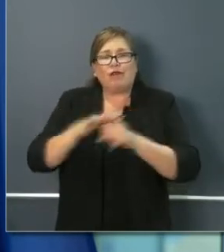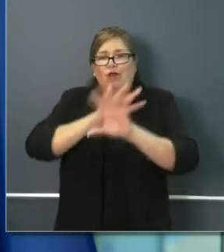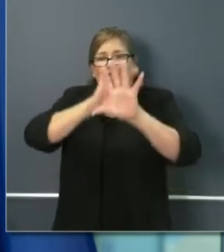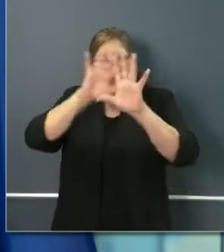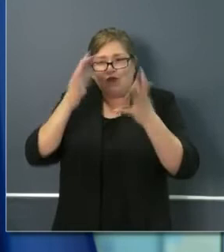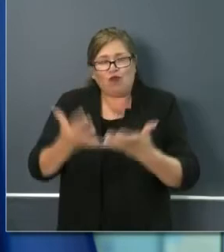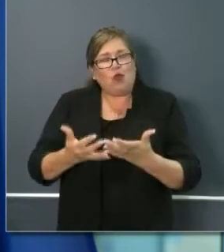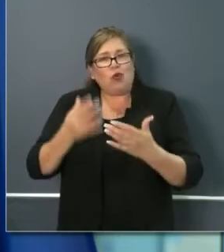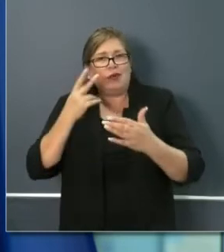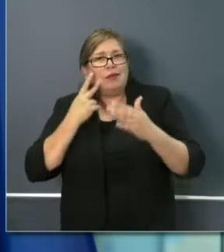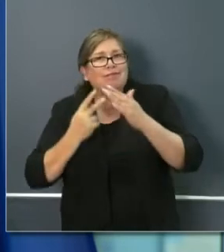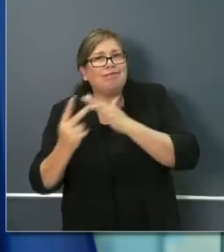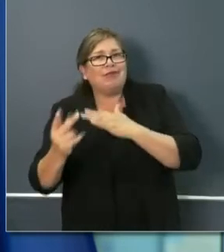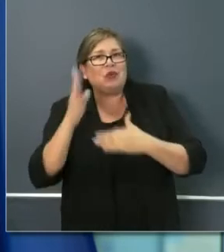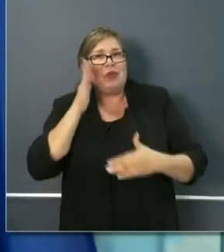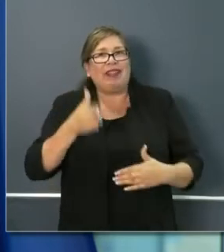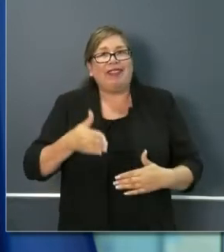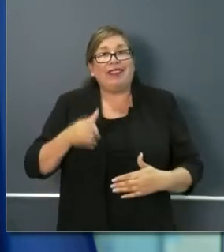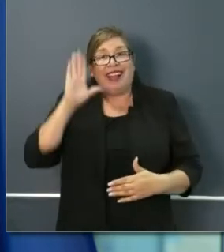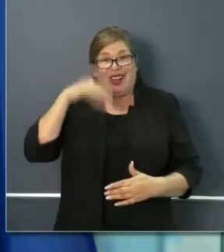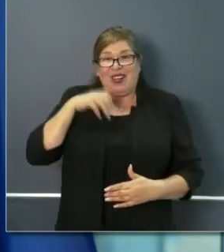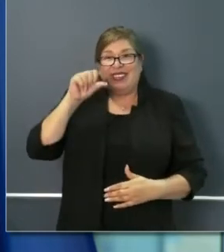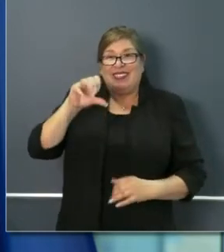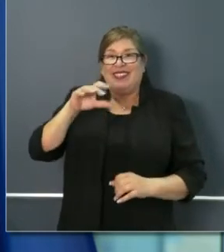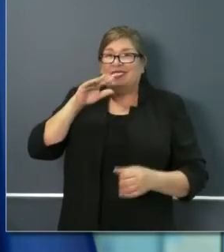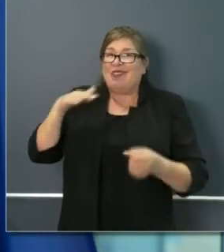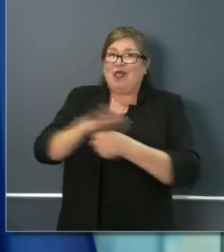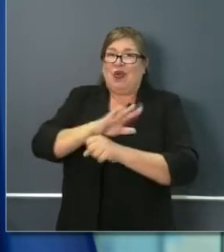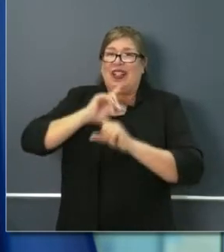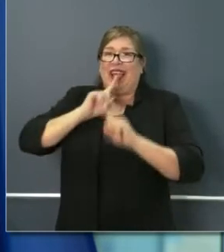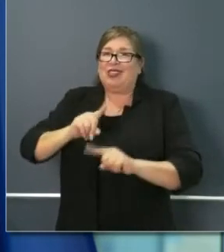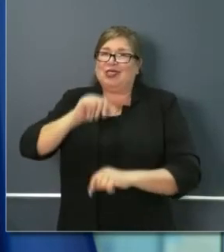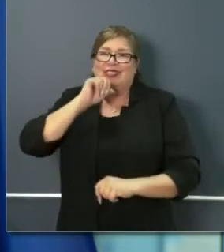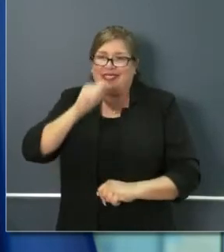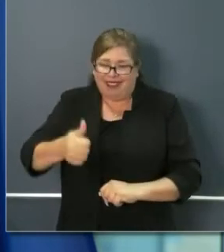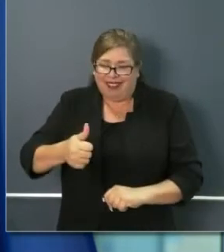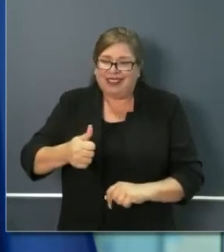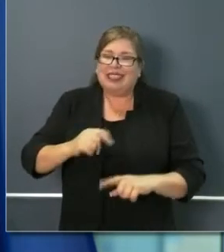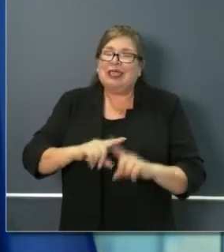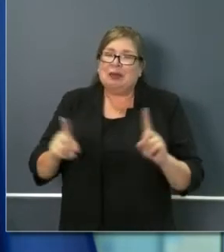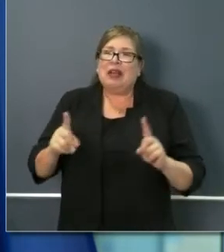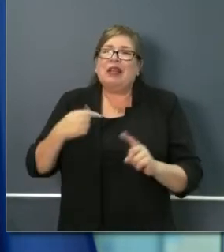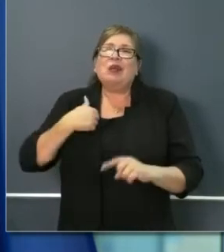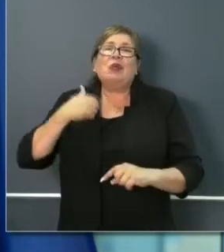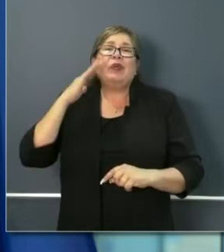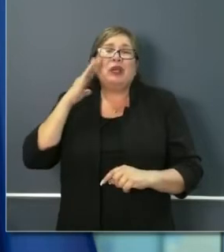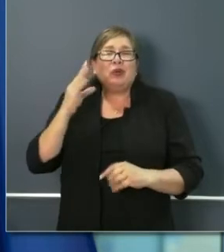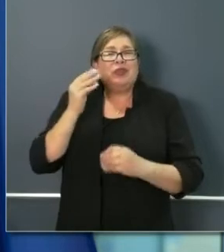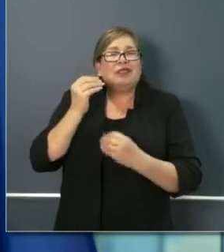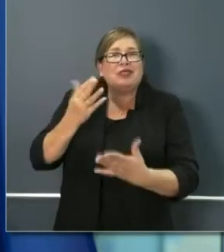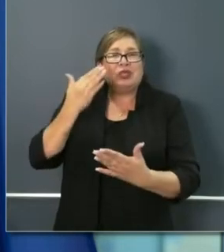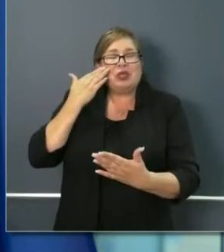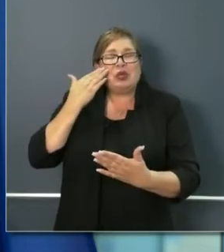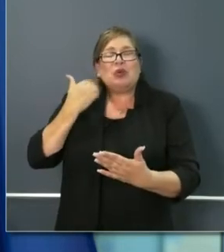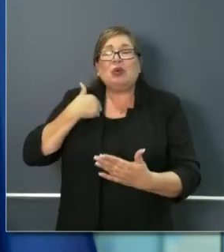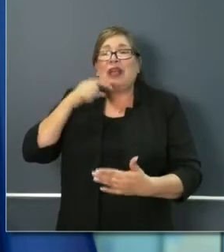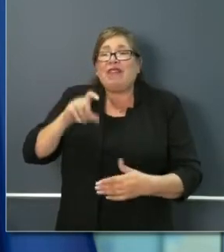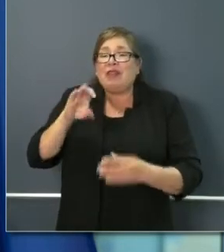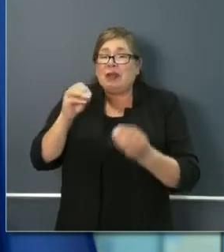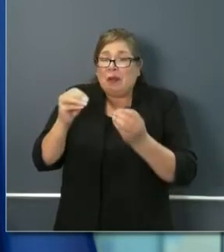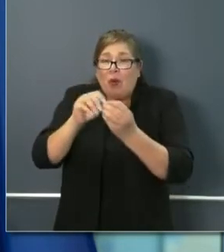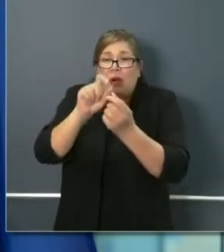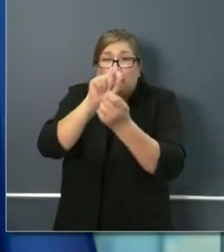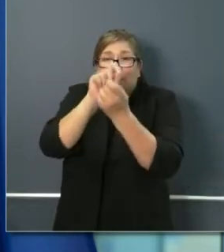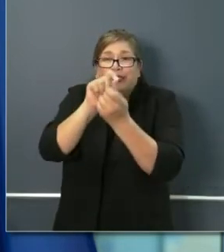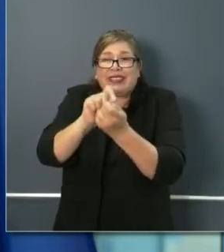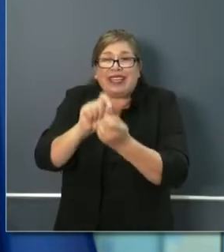me, I know I'm going to leave you wanting, that we need to be more precise. There's 73 districts, I